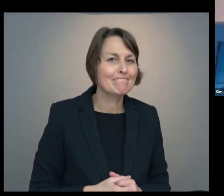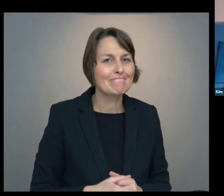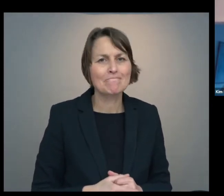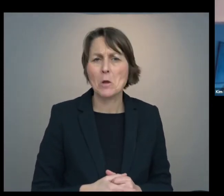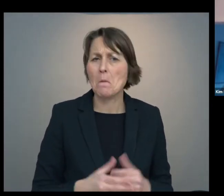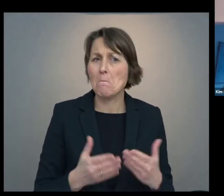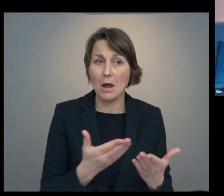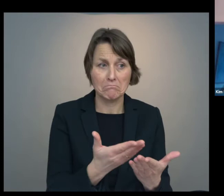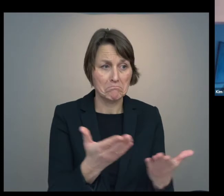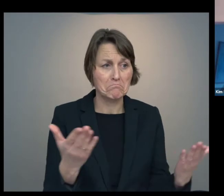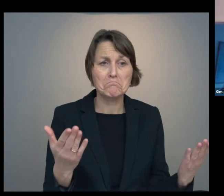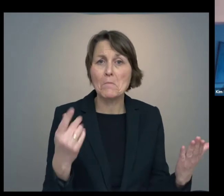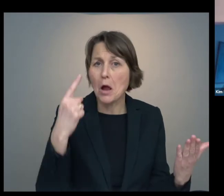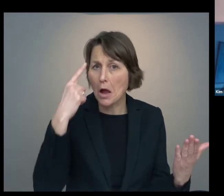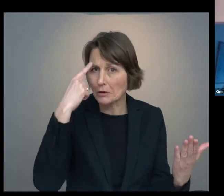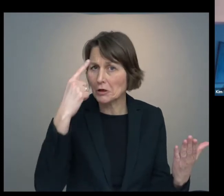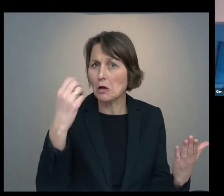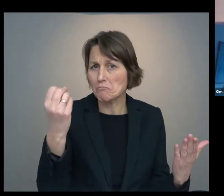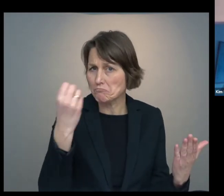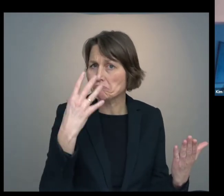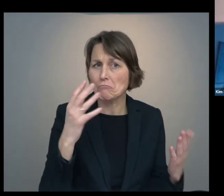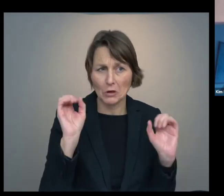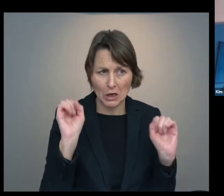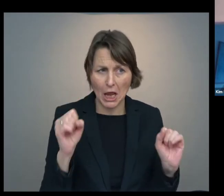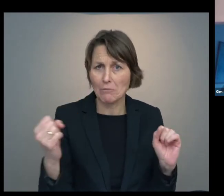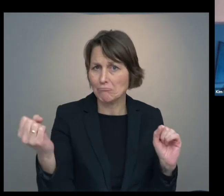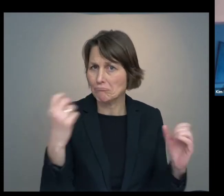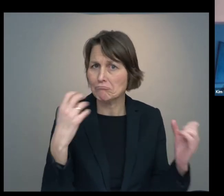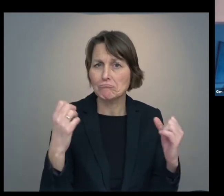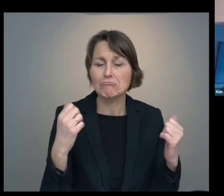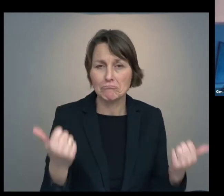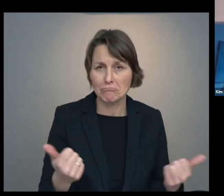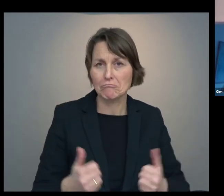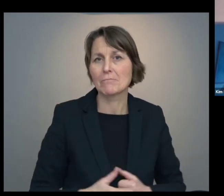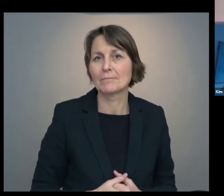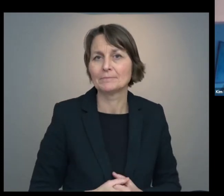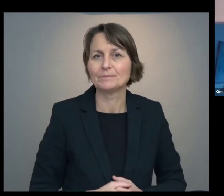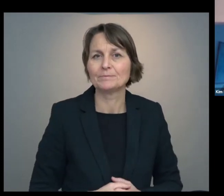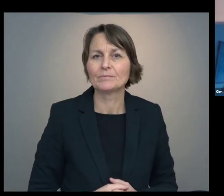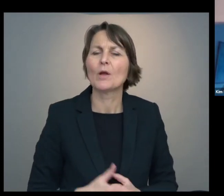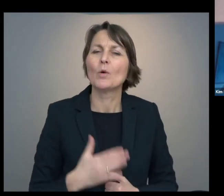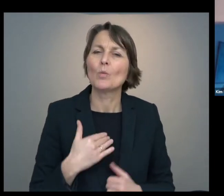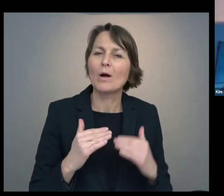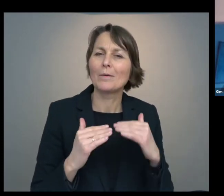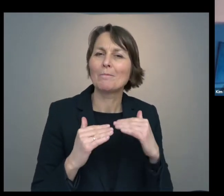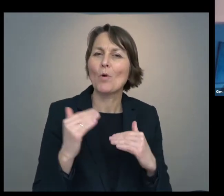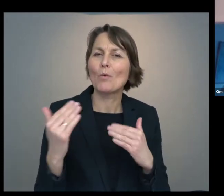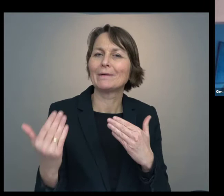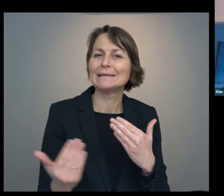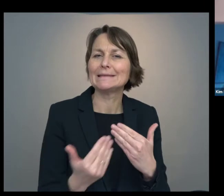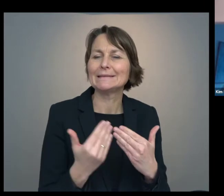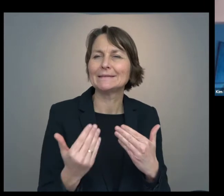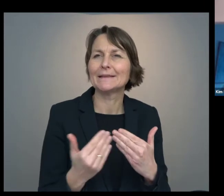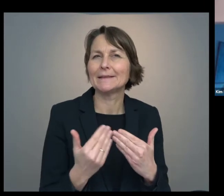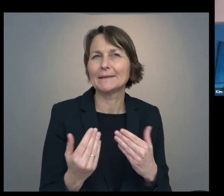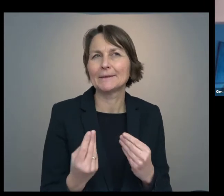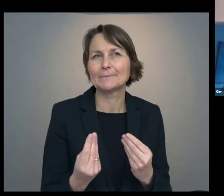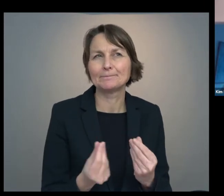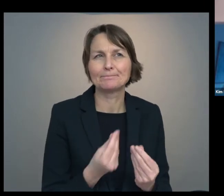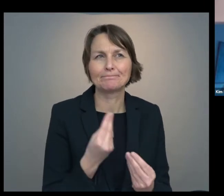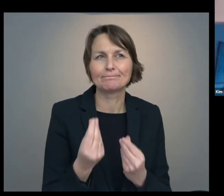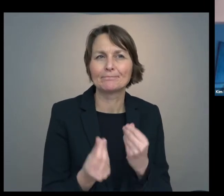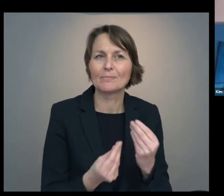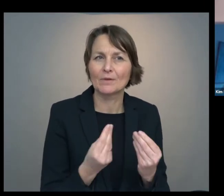We're open to all kinds of ideas. We would very much like to make it